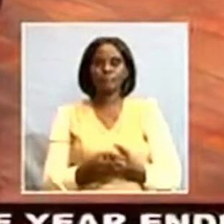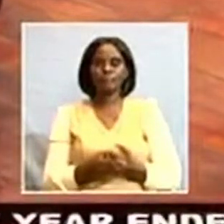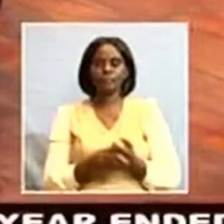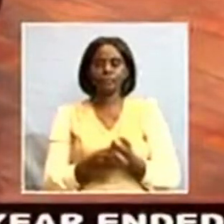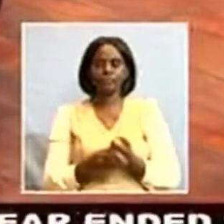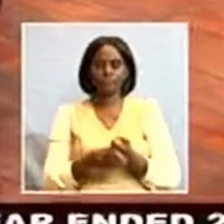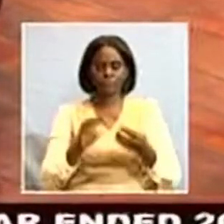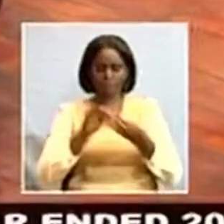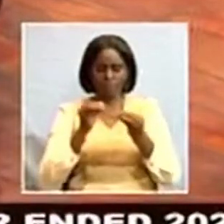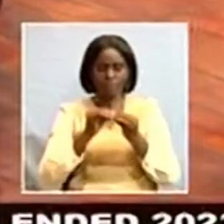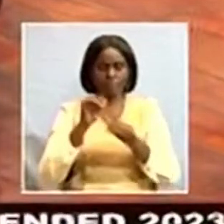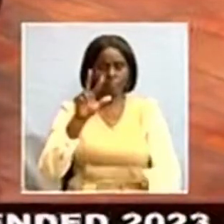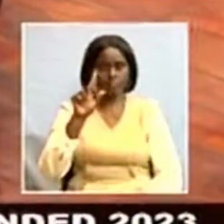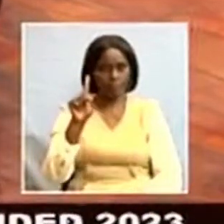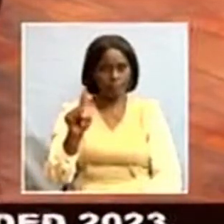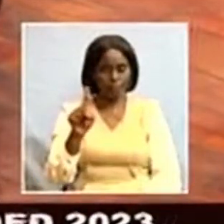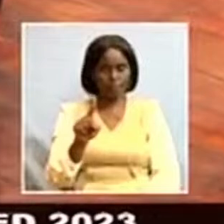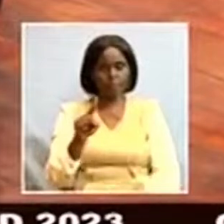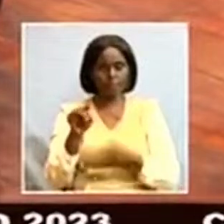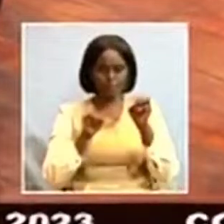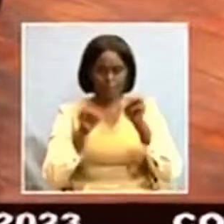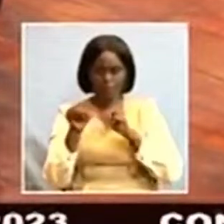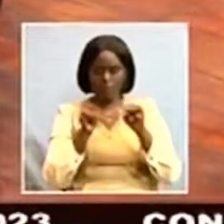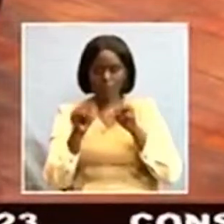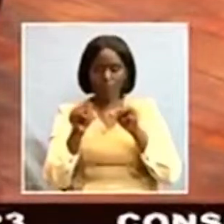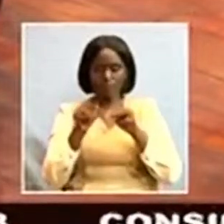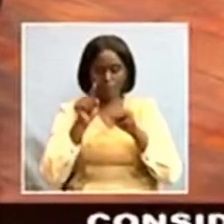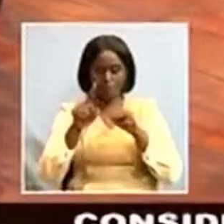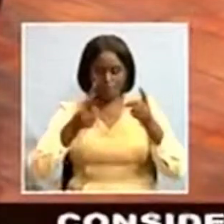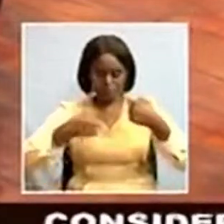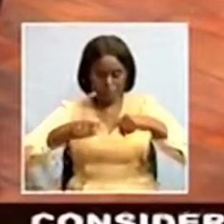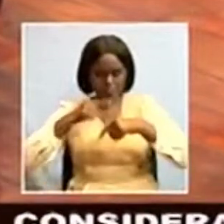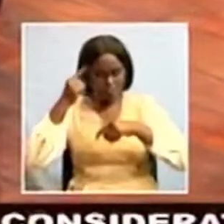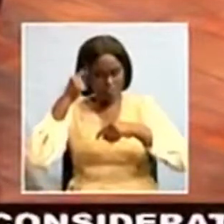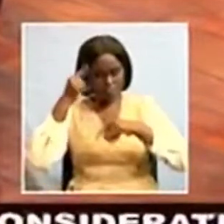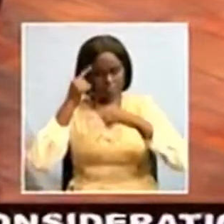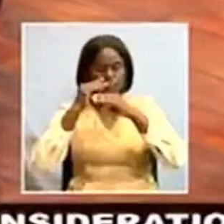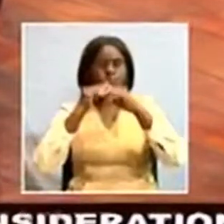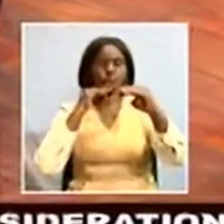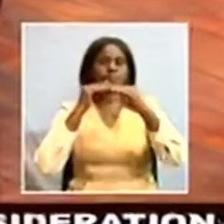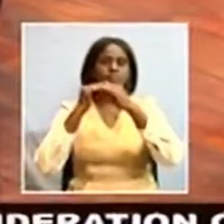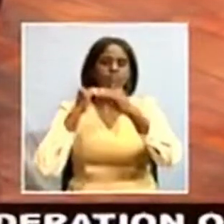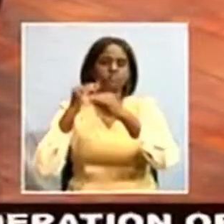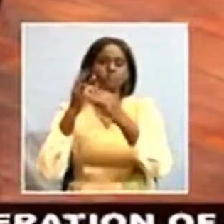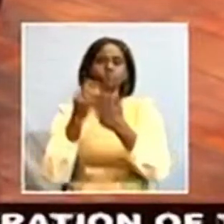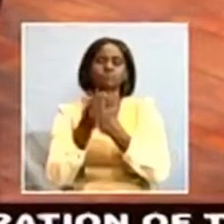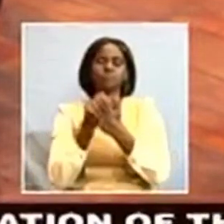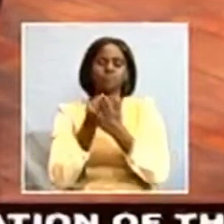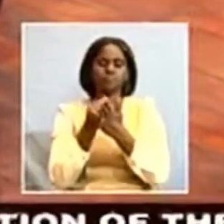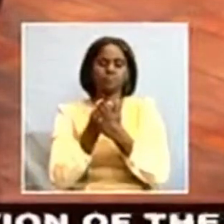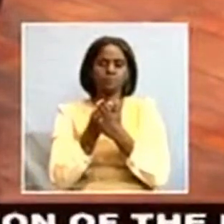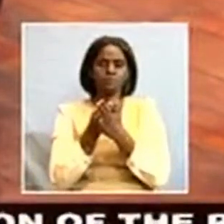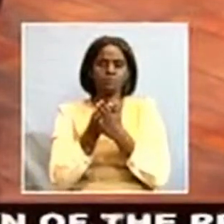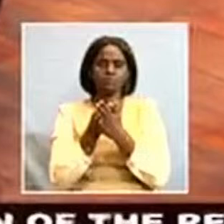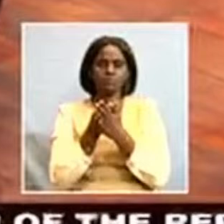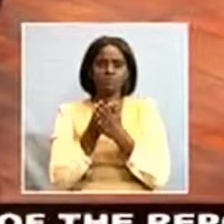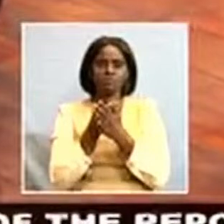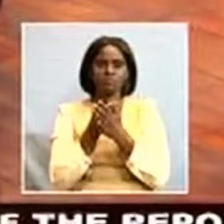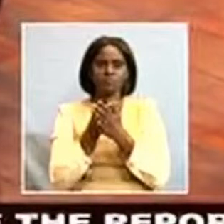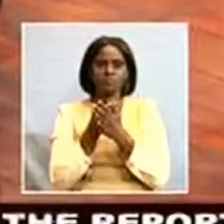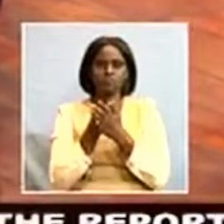Appendix 31. Management of Local Government Equalization Fund.